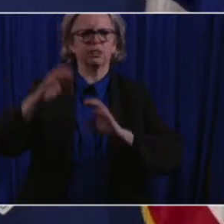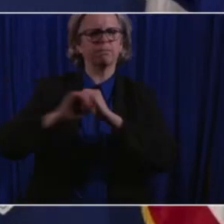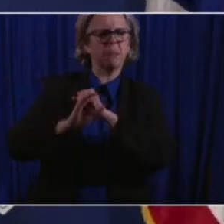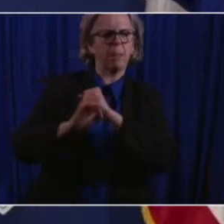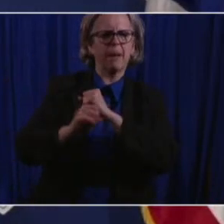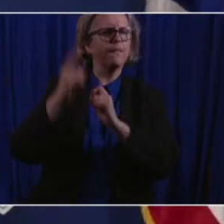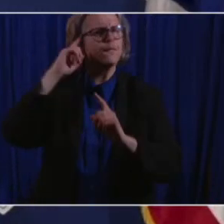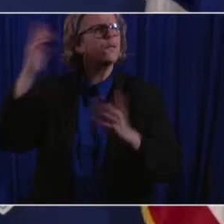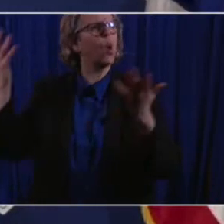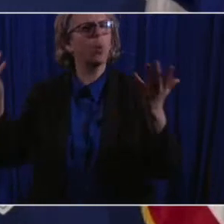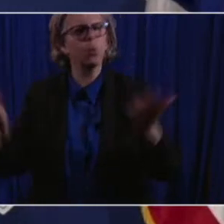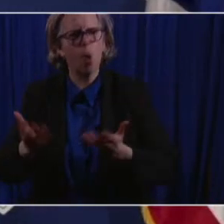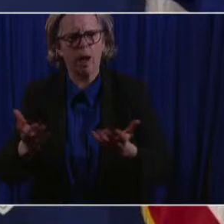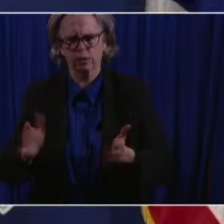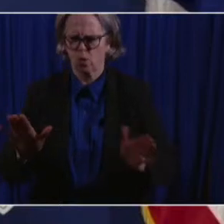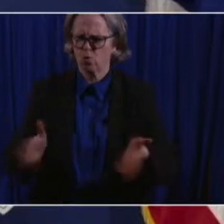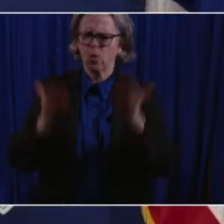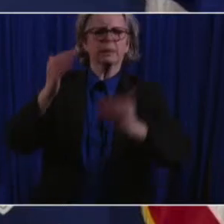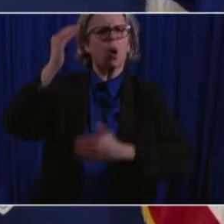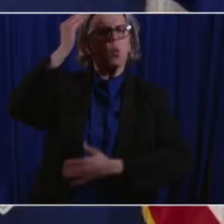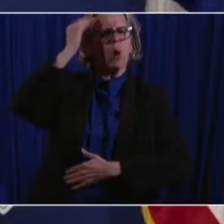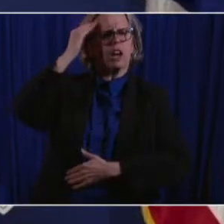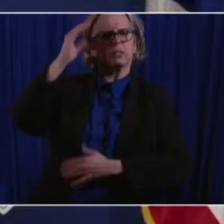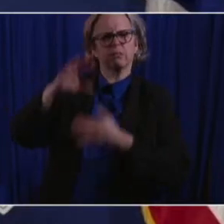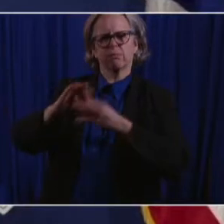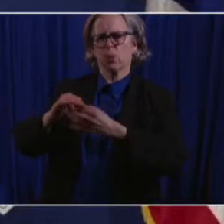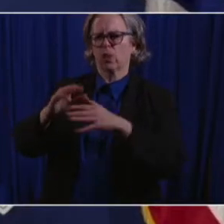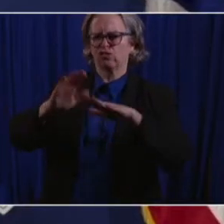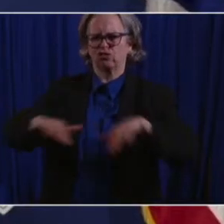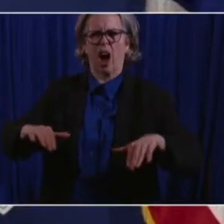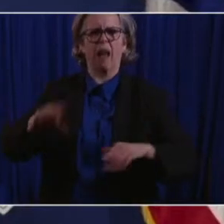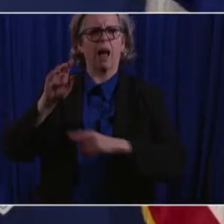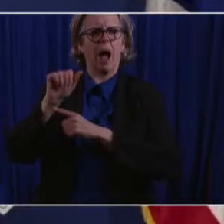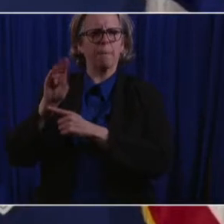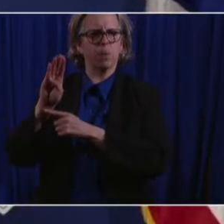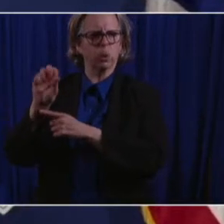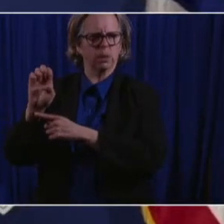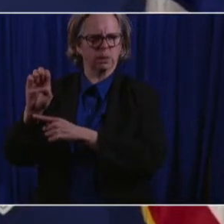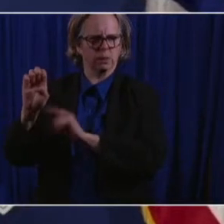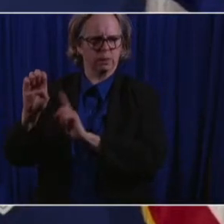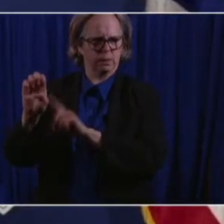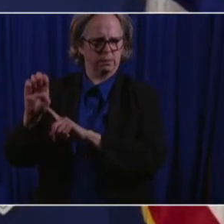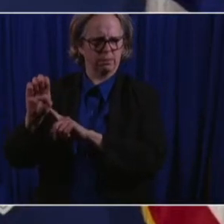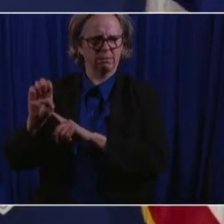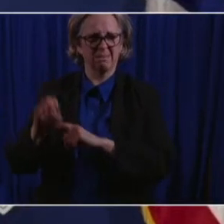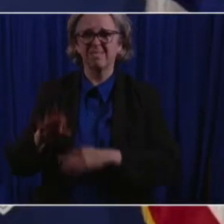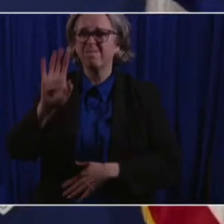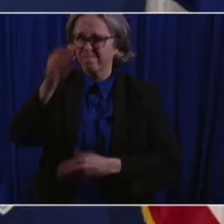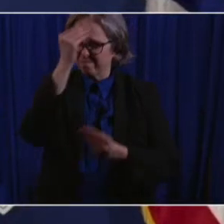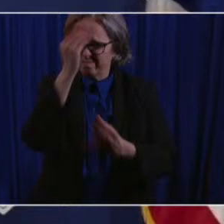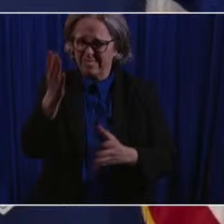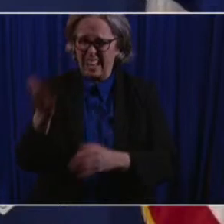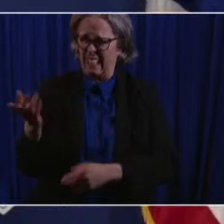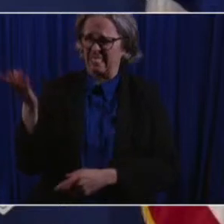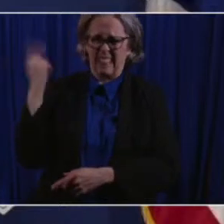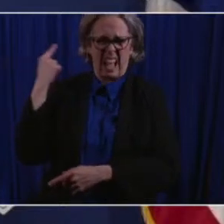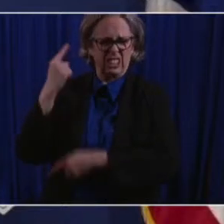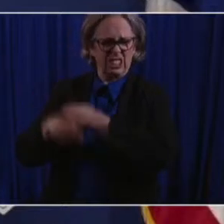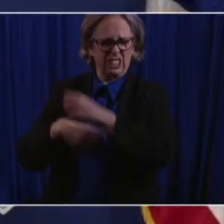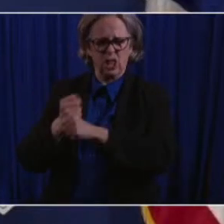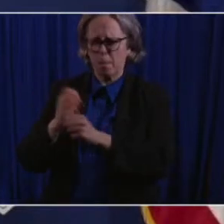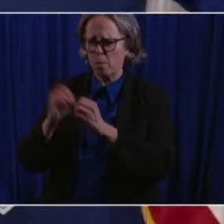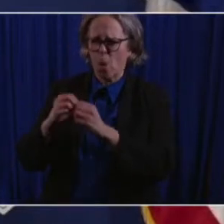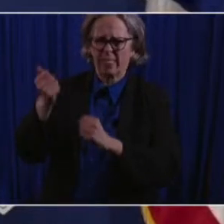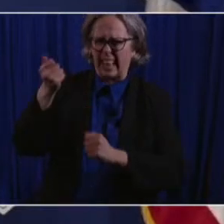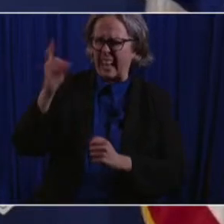awareness about child abuse. Last year, there were over 18,000 confirmed reports of child